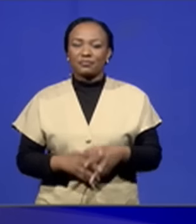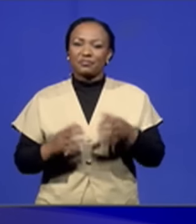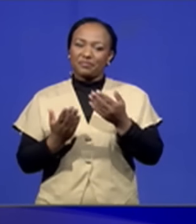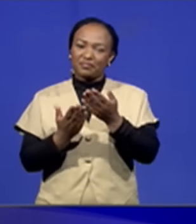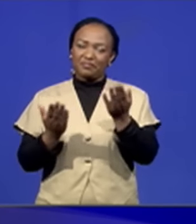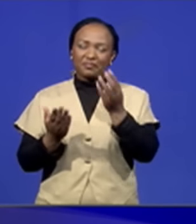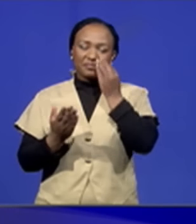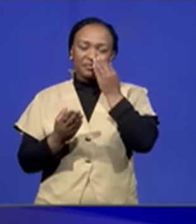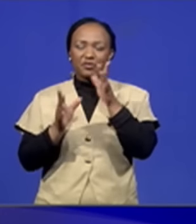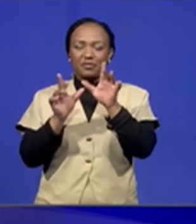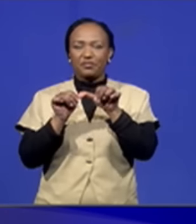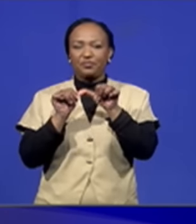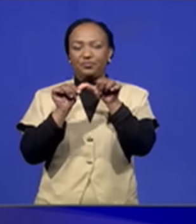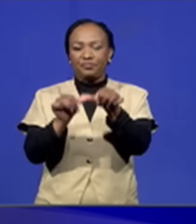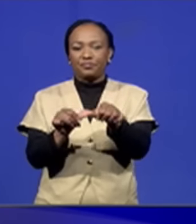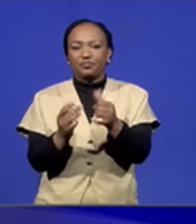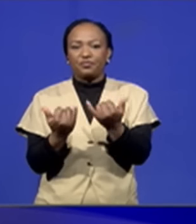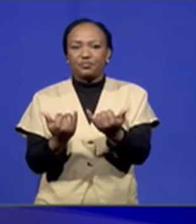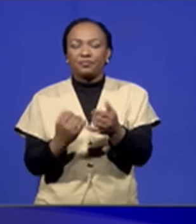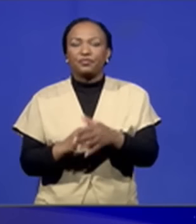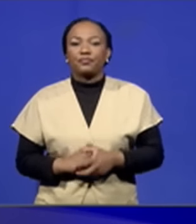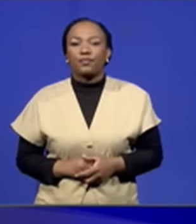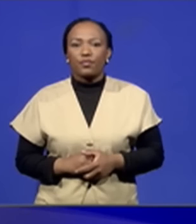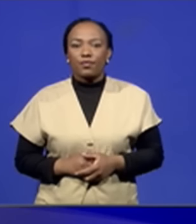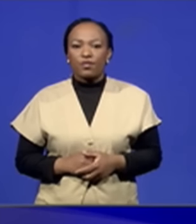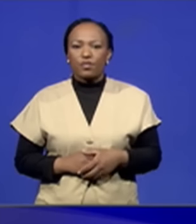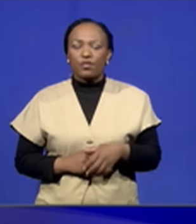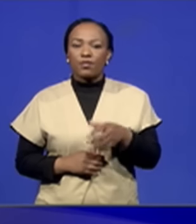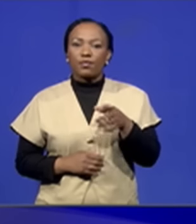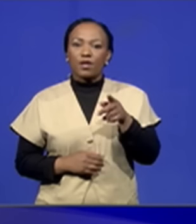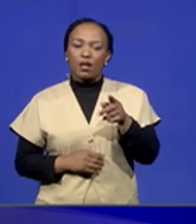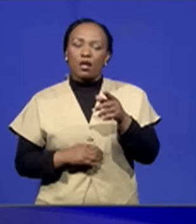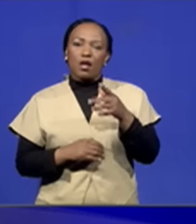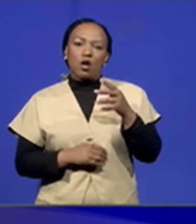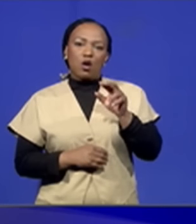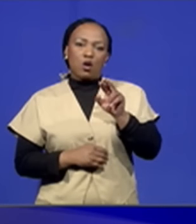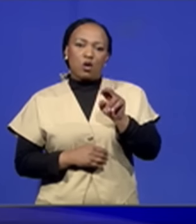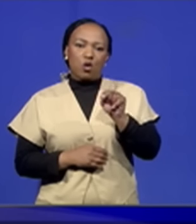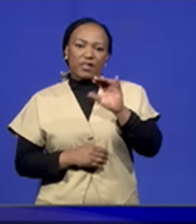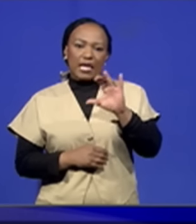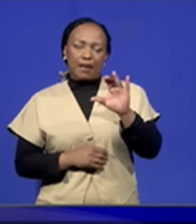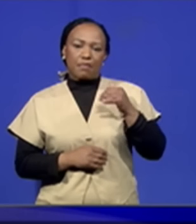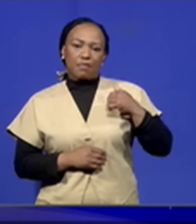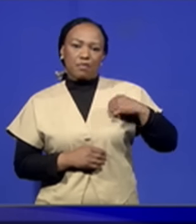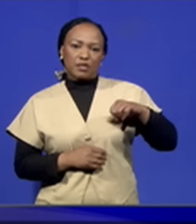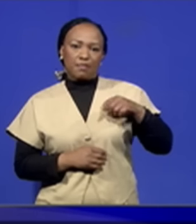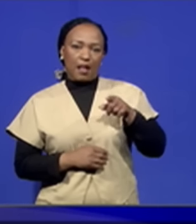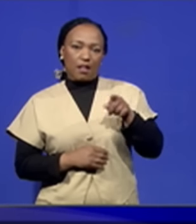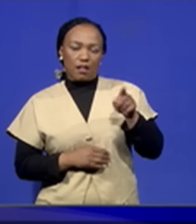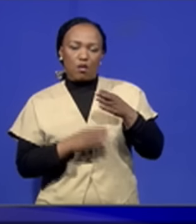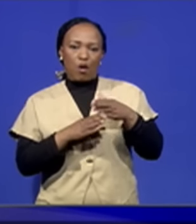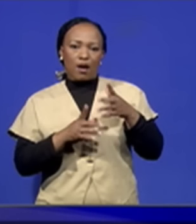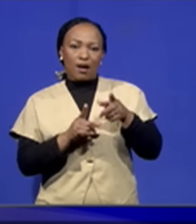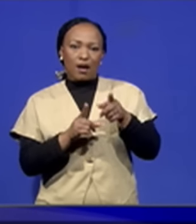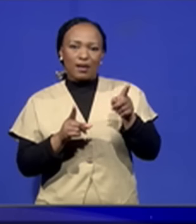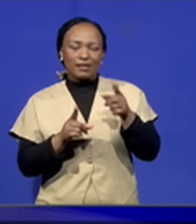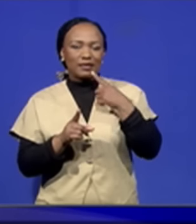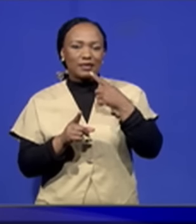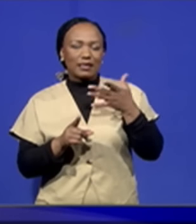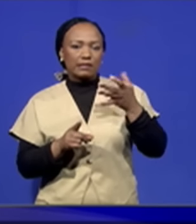Mothoetsho re tswella pele ka dikgang tsa rona. Badiri ba mmasepala kwa Northern Cape ba re go diegisiwa ga dituelo tsa bone go